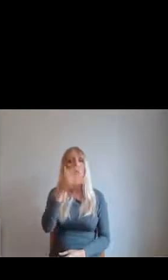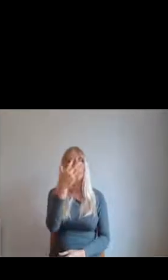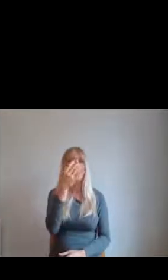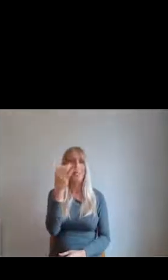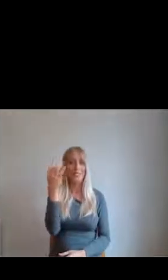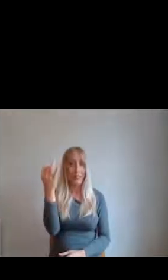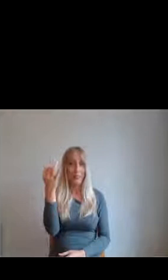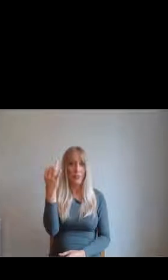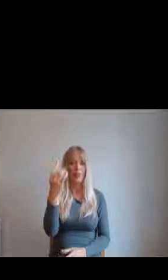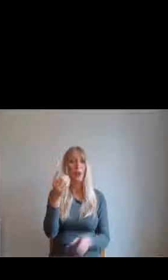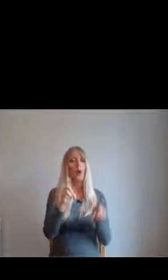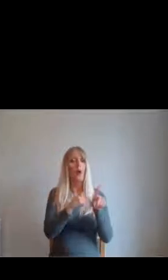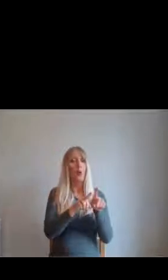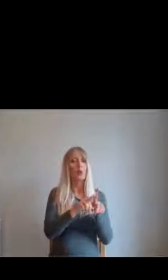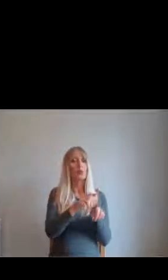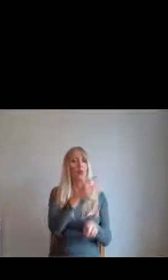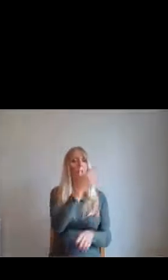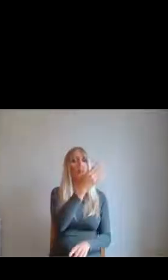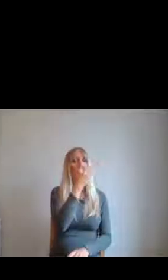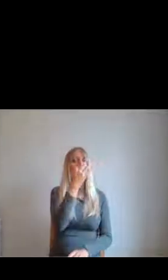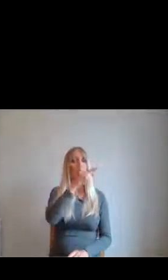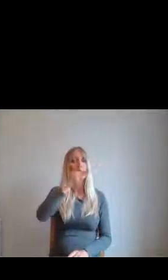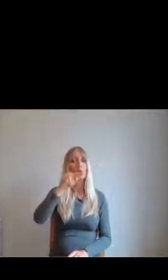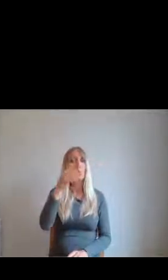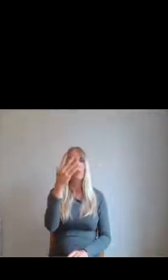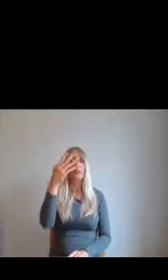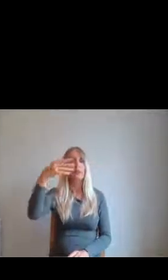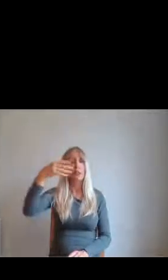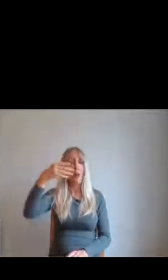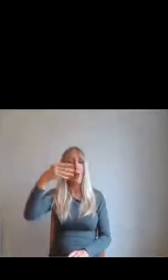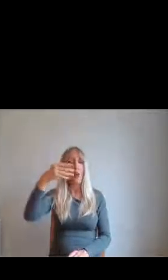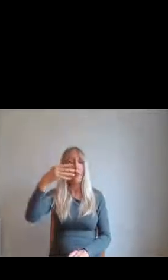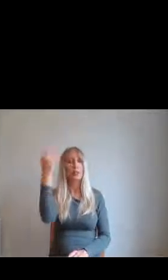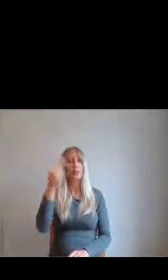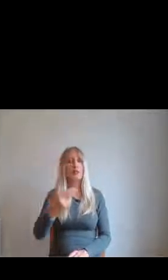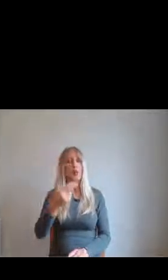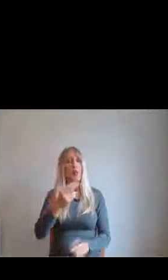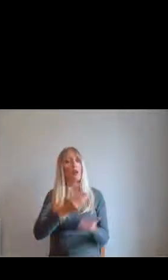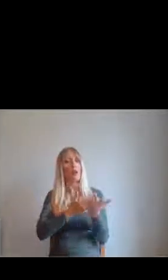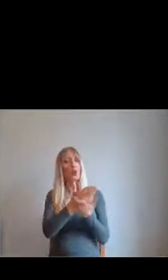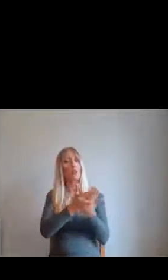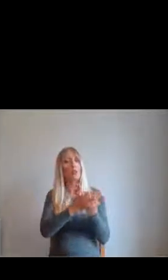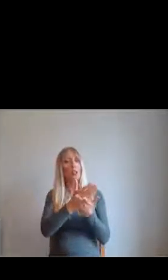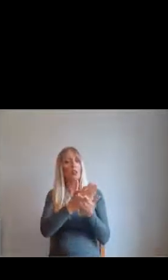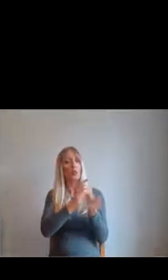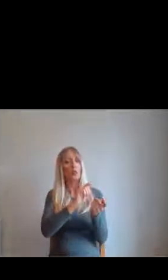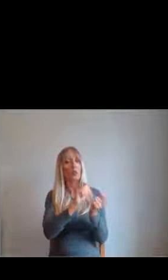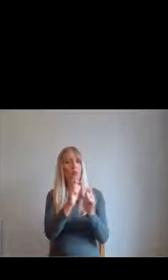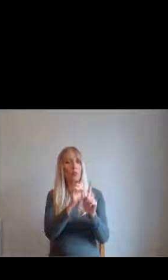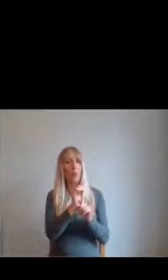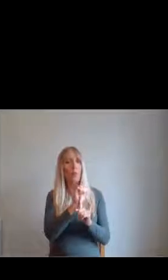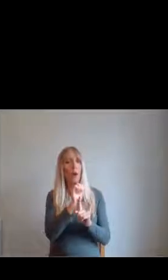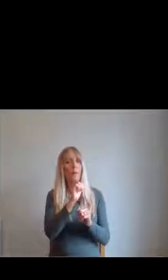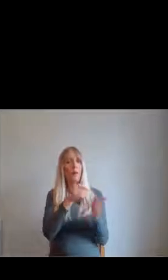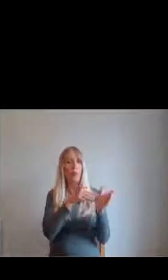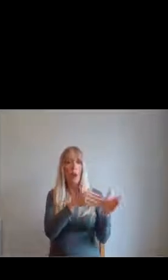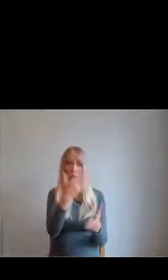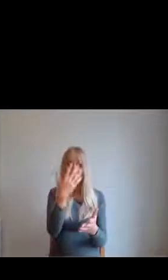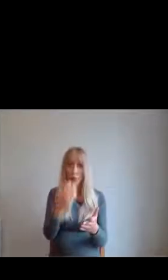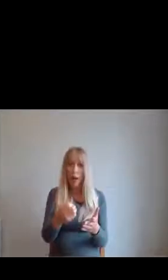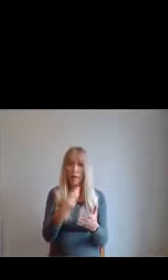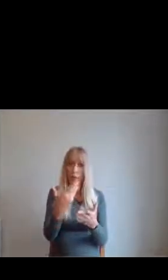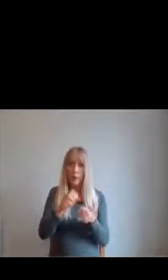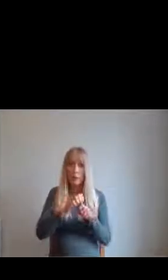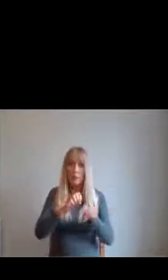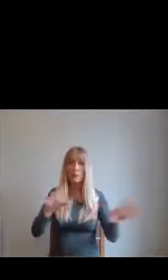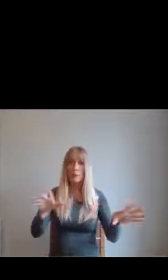and 58 to 59 of the Guide to Design Refinement Consultation, for those of you who've got that. Starting